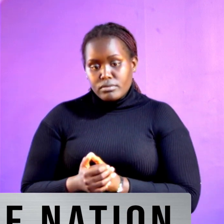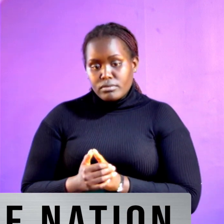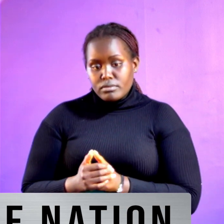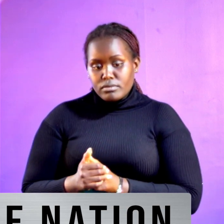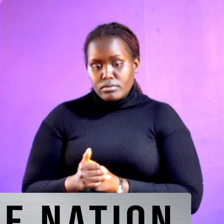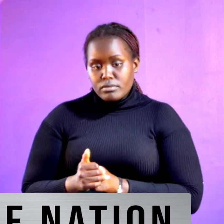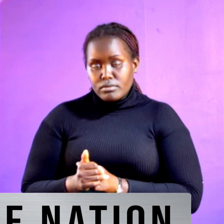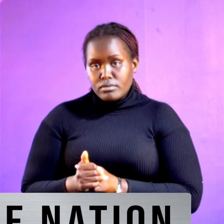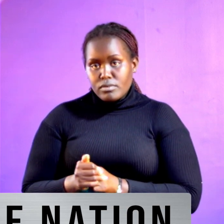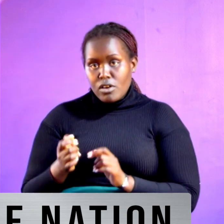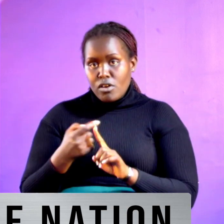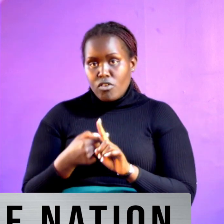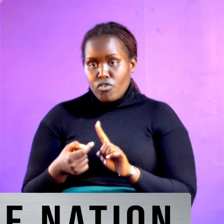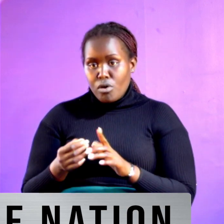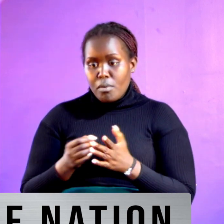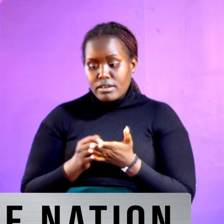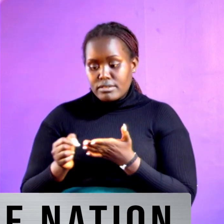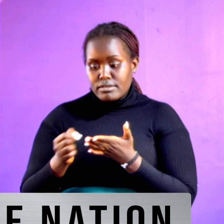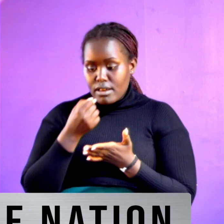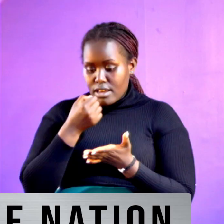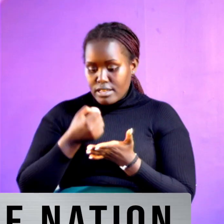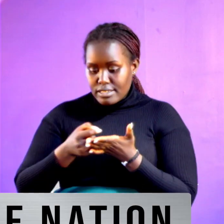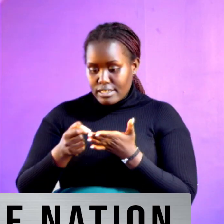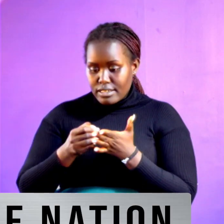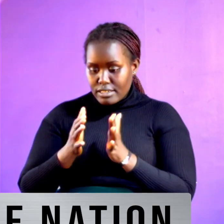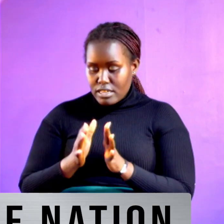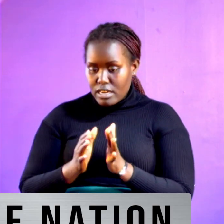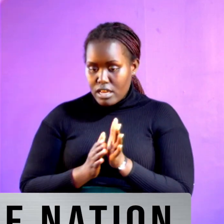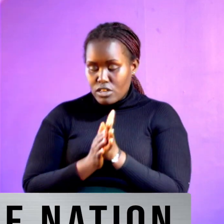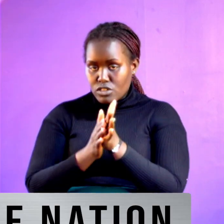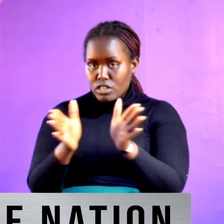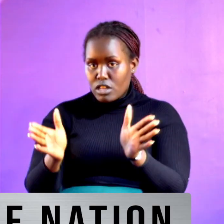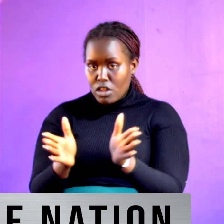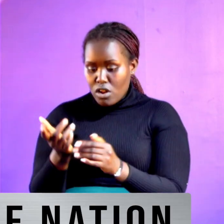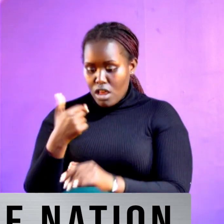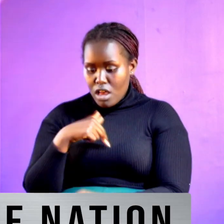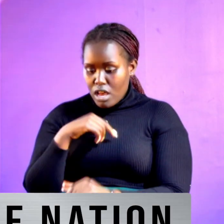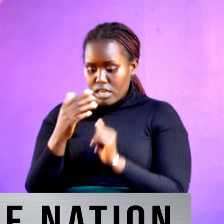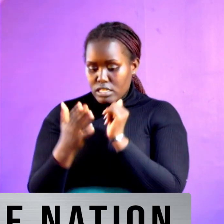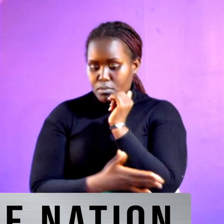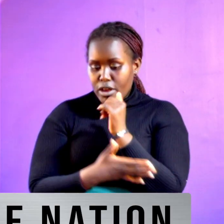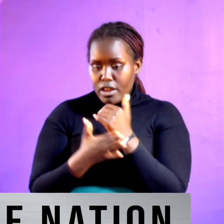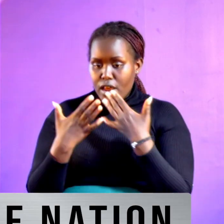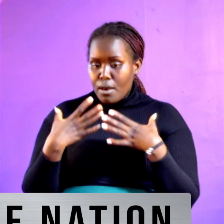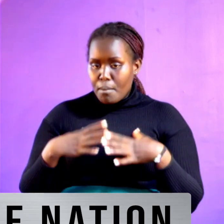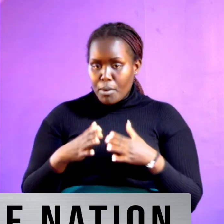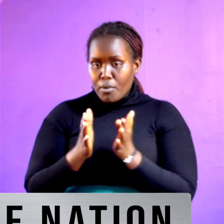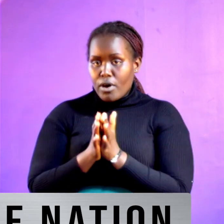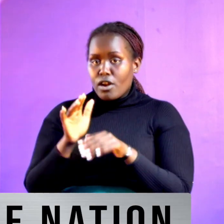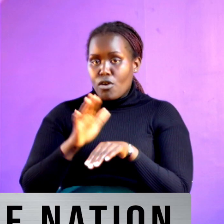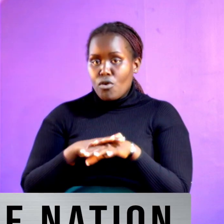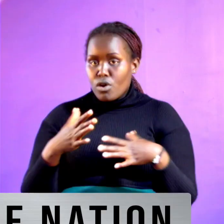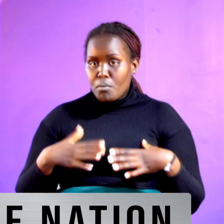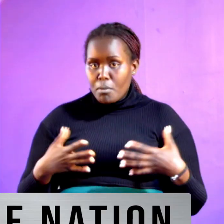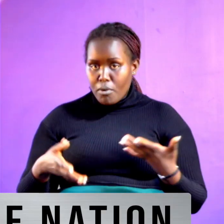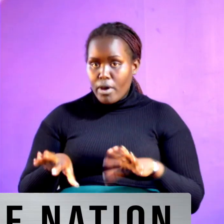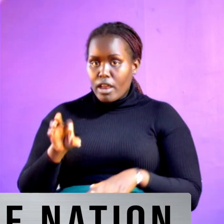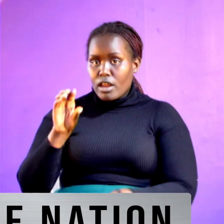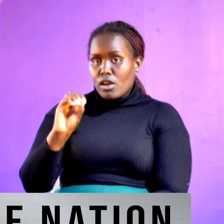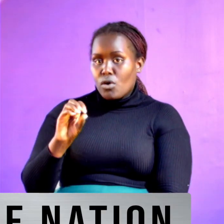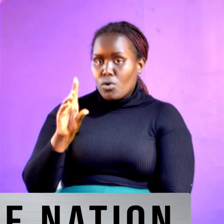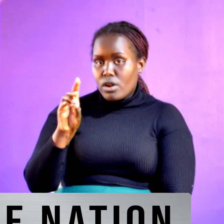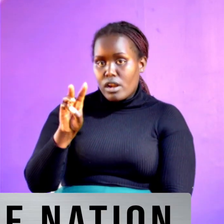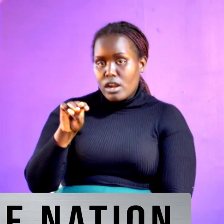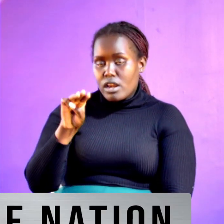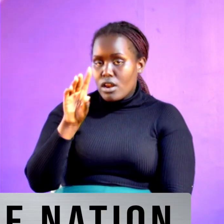from a Secretary General, you can't take it lightly. That there are bad people and good people within ODM, and that he's